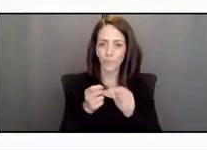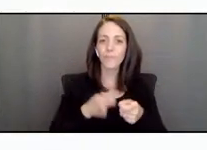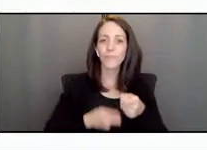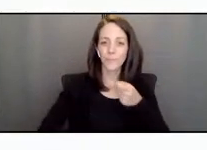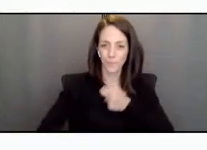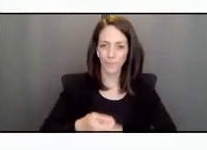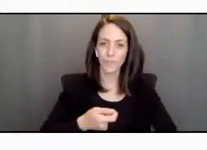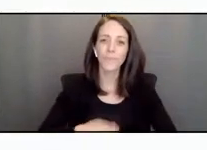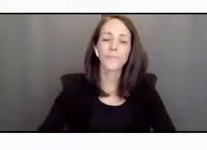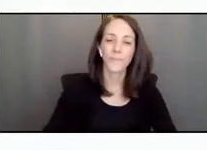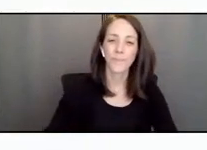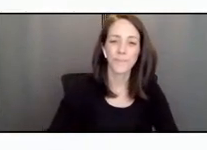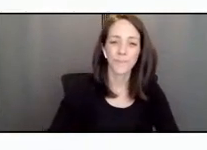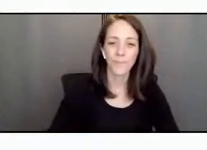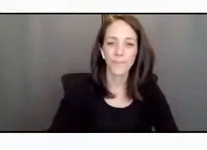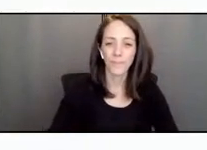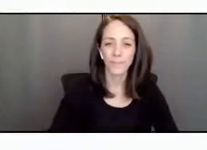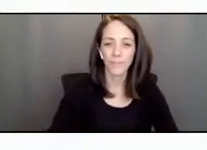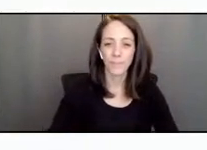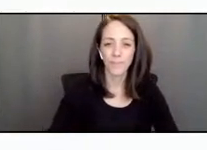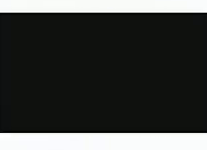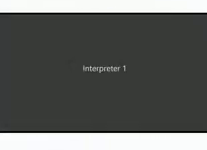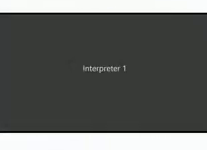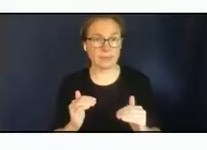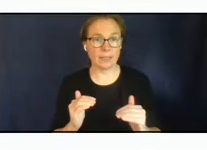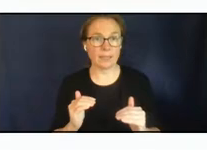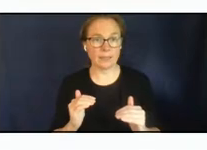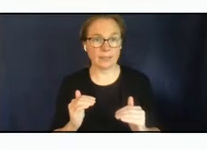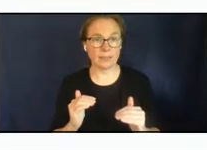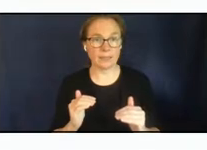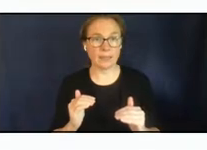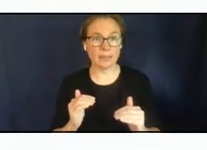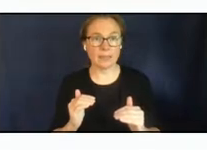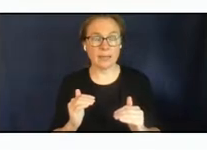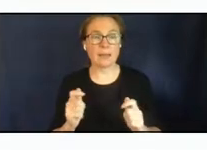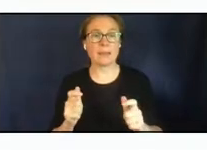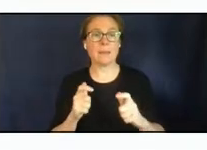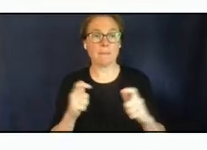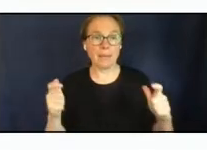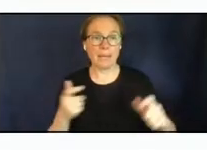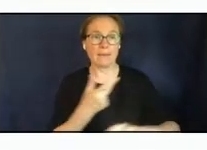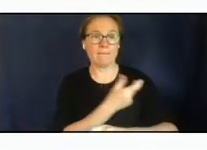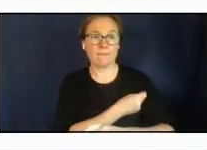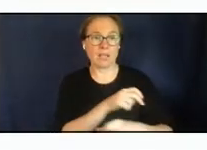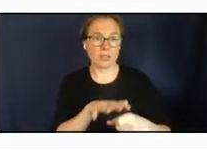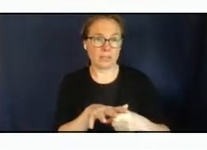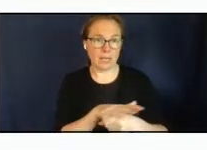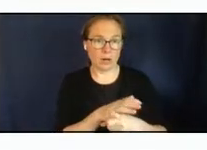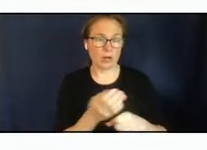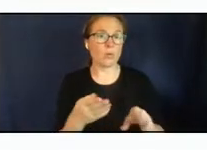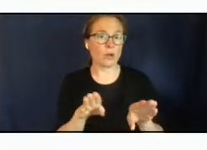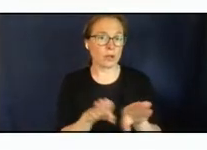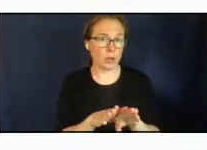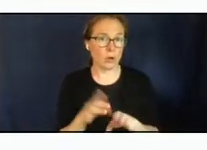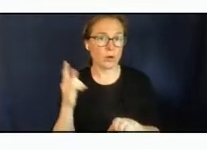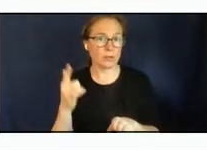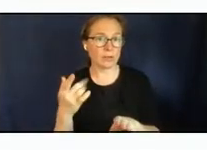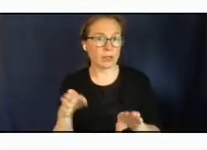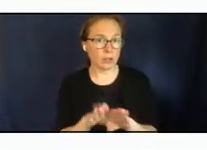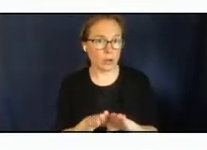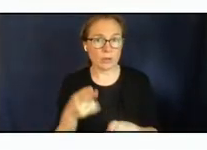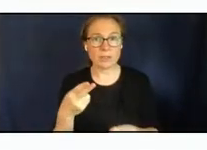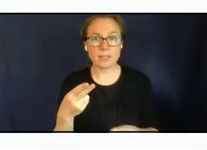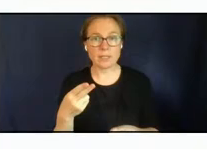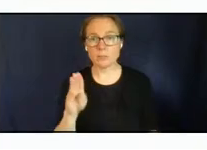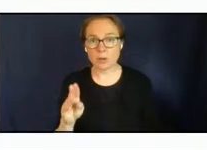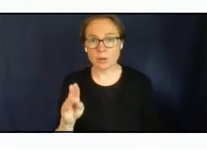So what's next? Certainly the days of the mass vaccination sites are behind us. PDX closed last Saturday, Hillsboro and Richmond Clinic closed